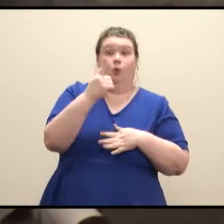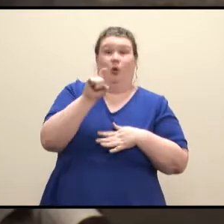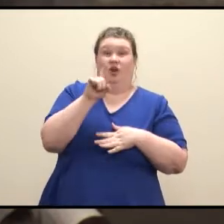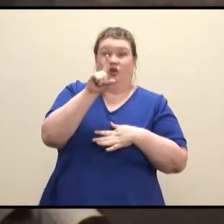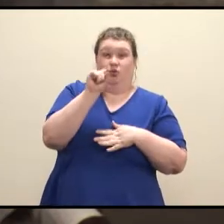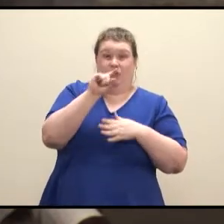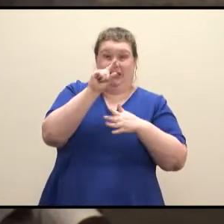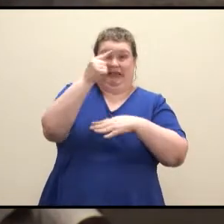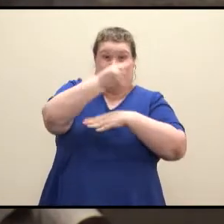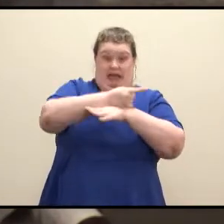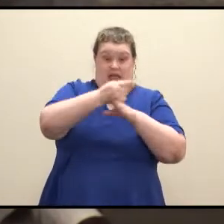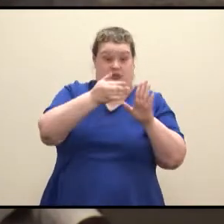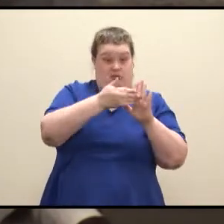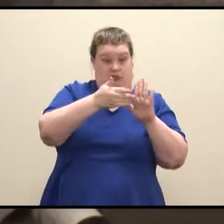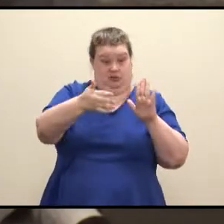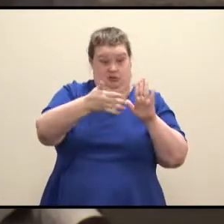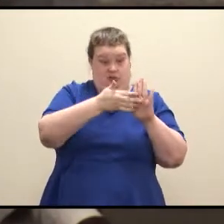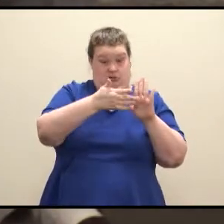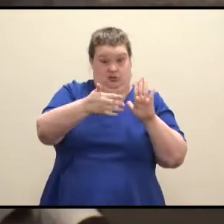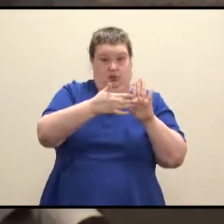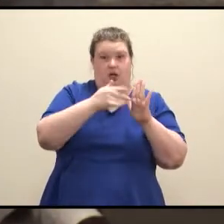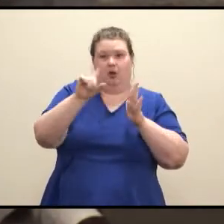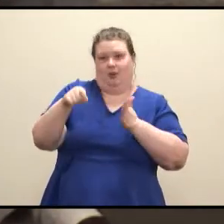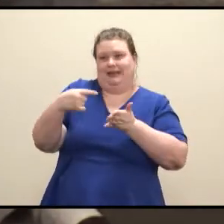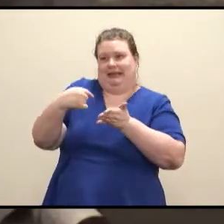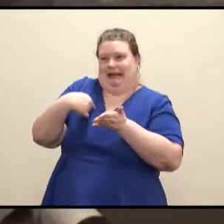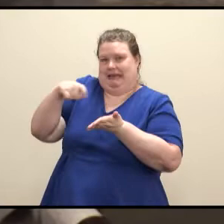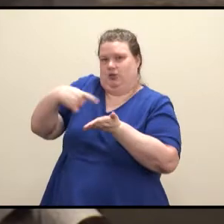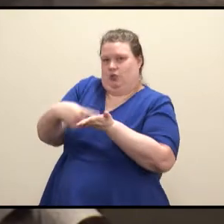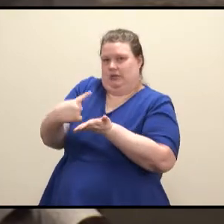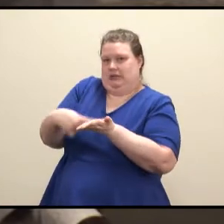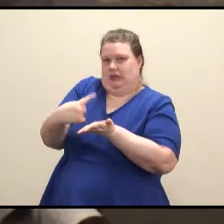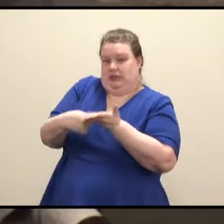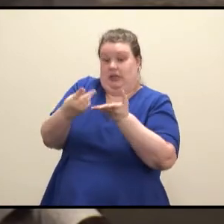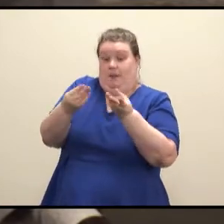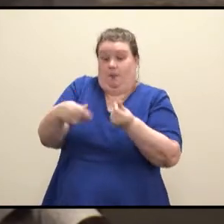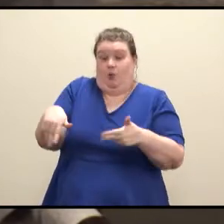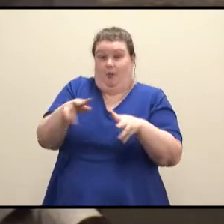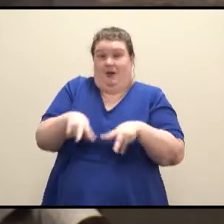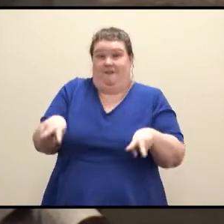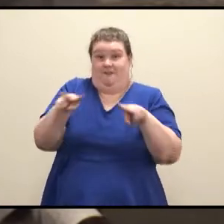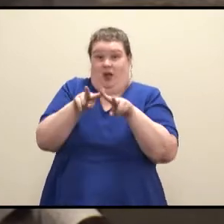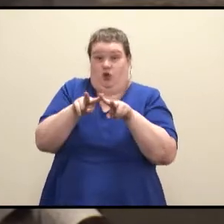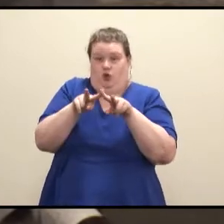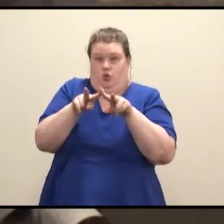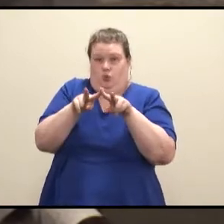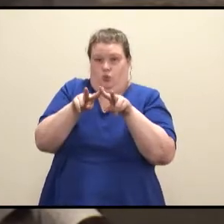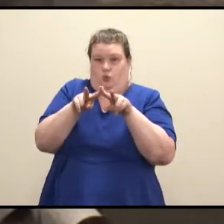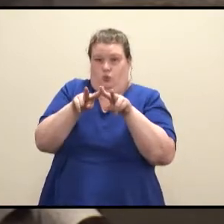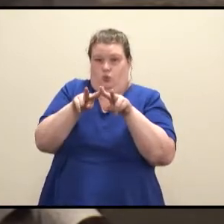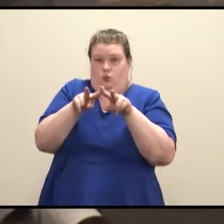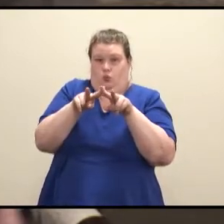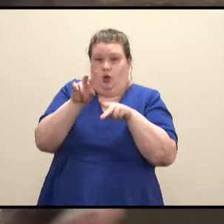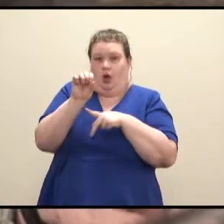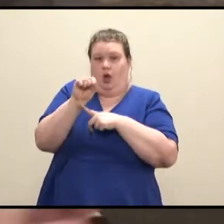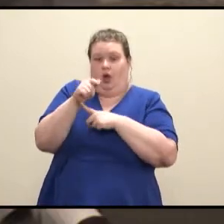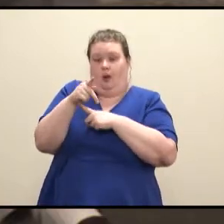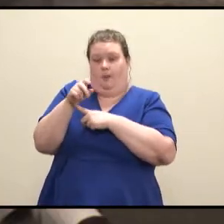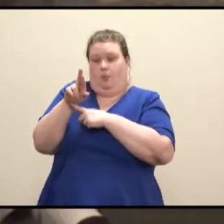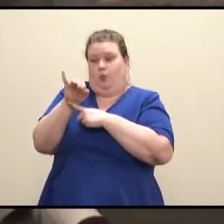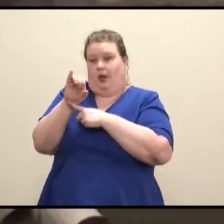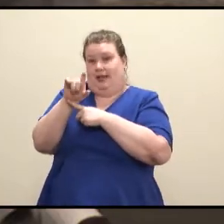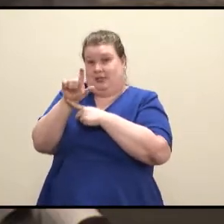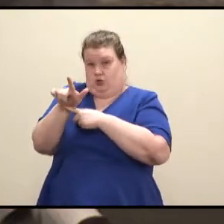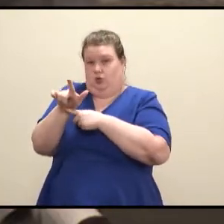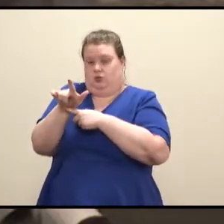our property value appraisals, which were very high this year. But we're going to talk about